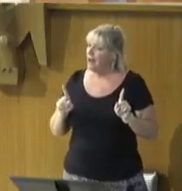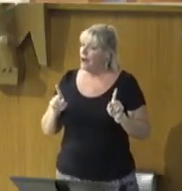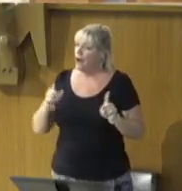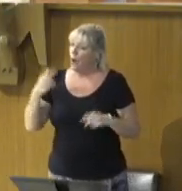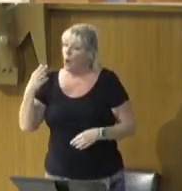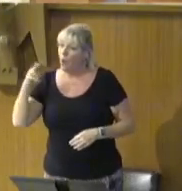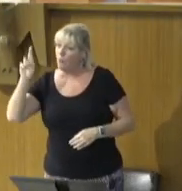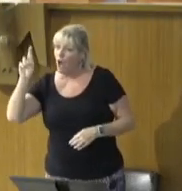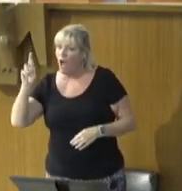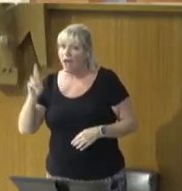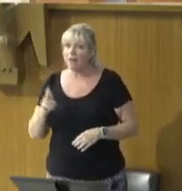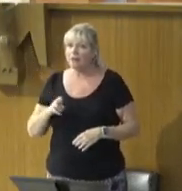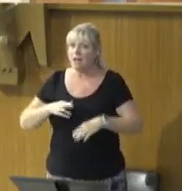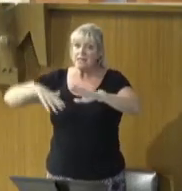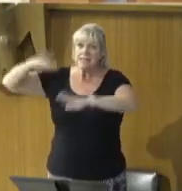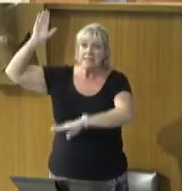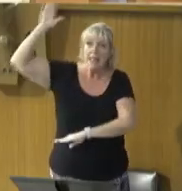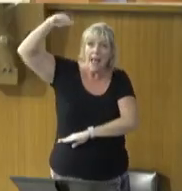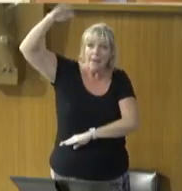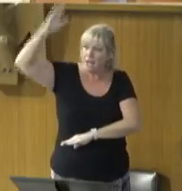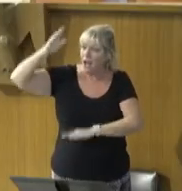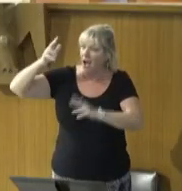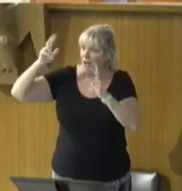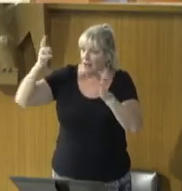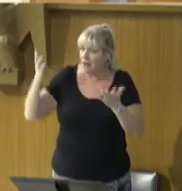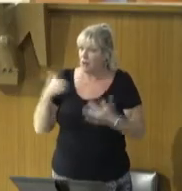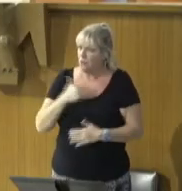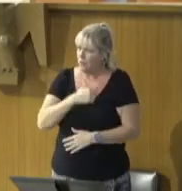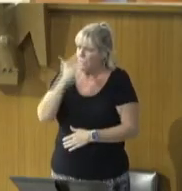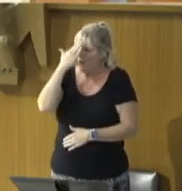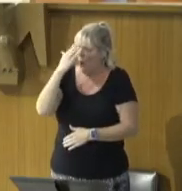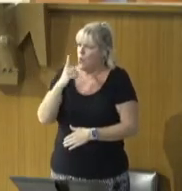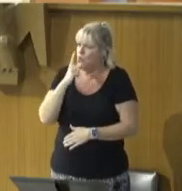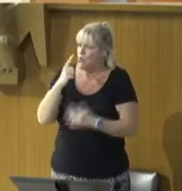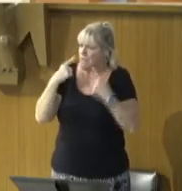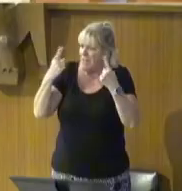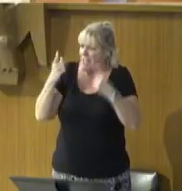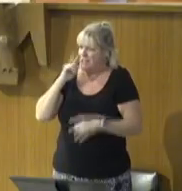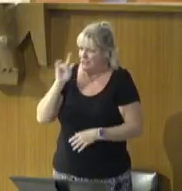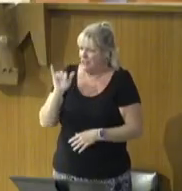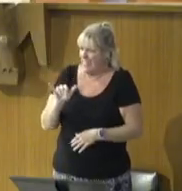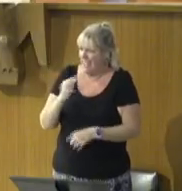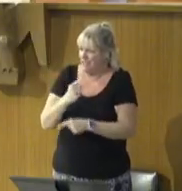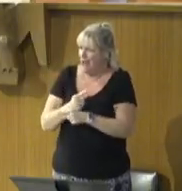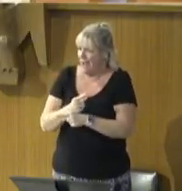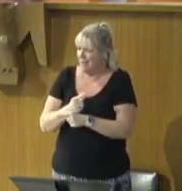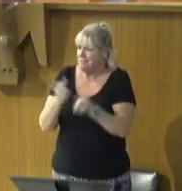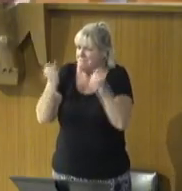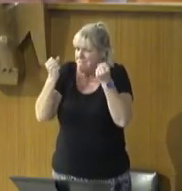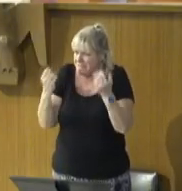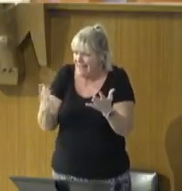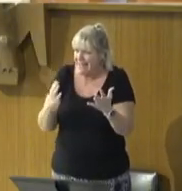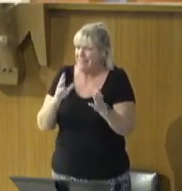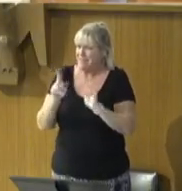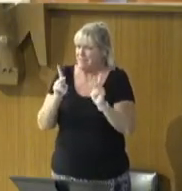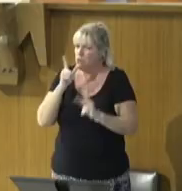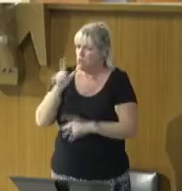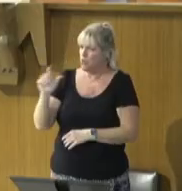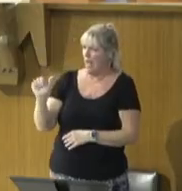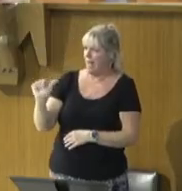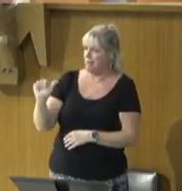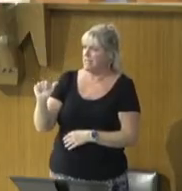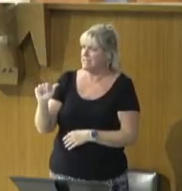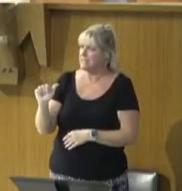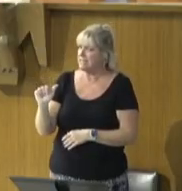and a slam dunk, there are certain sports figures in history that have left such a cultural mark that we